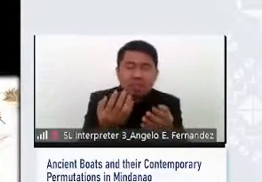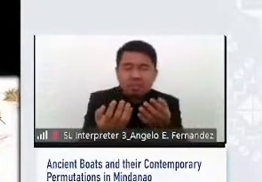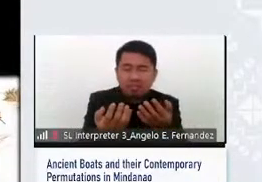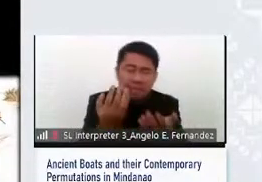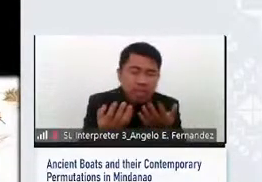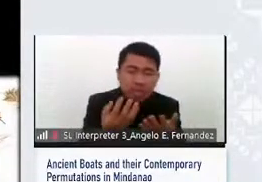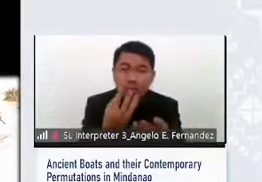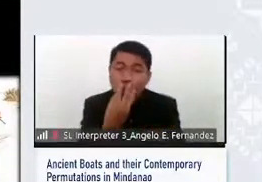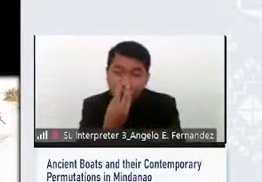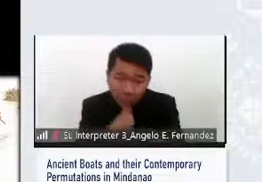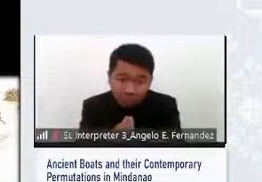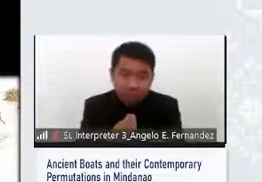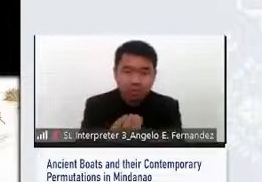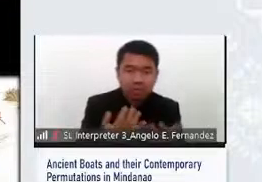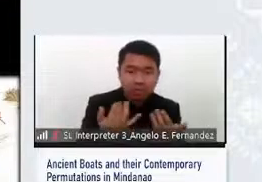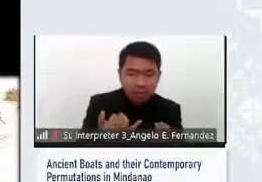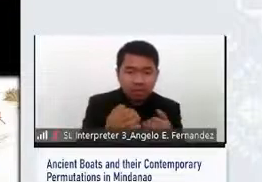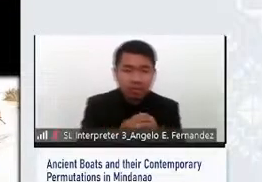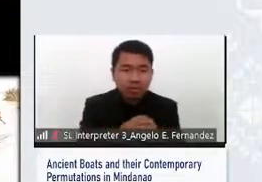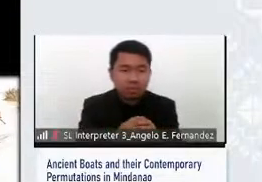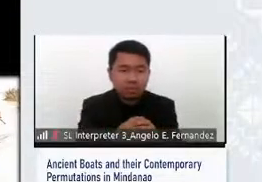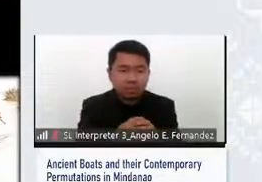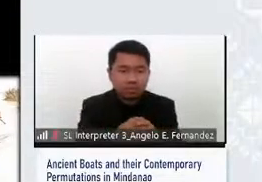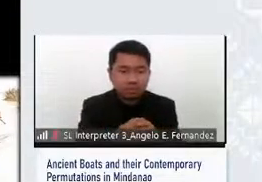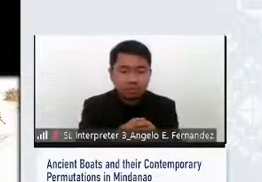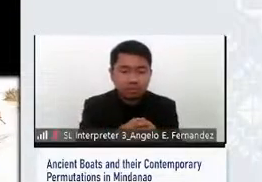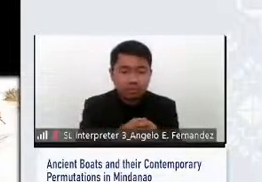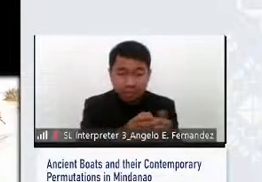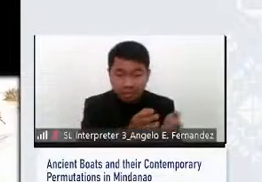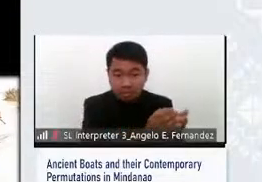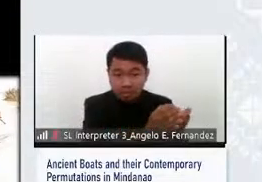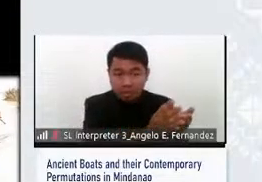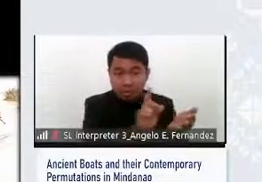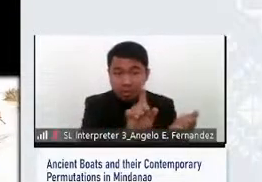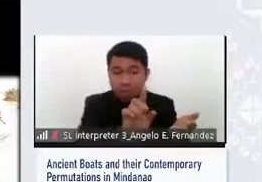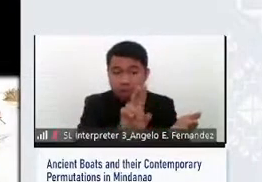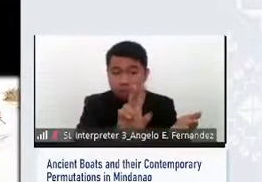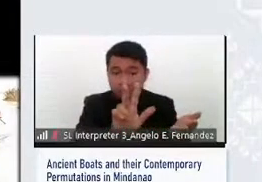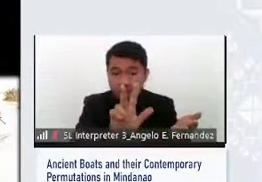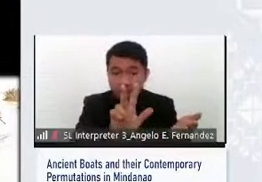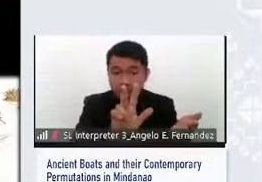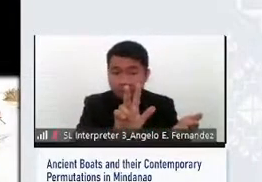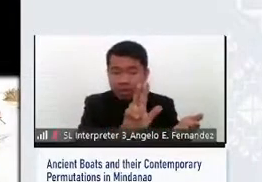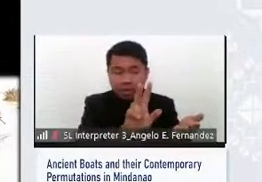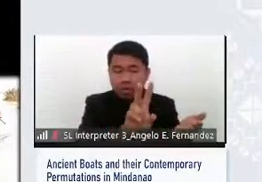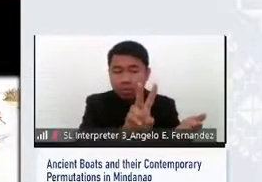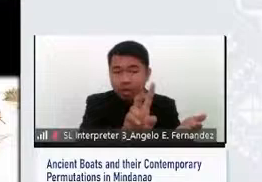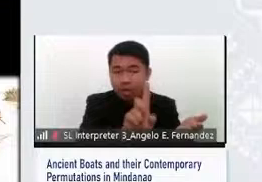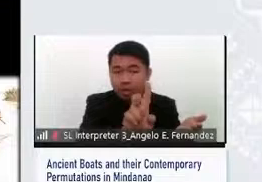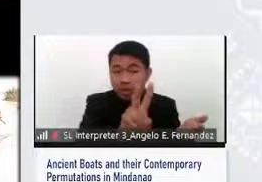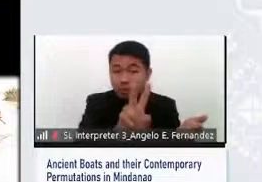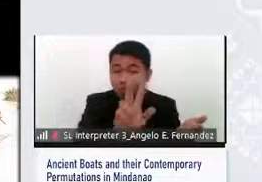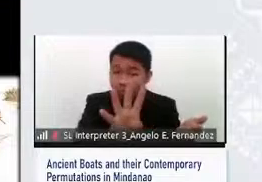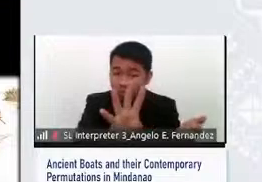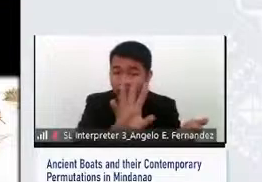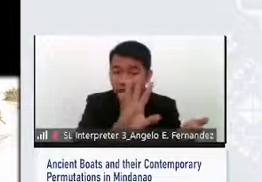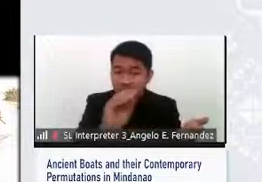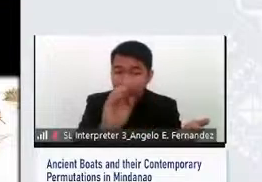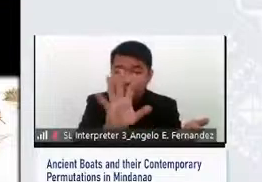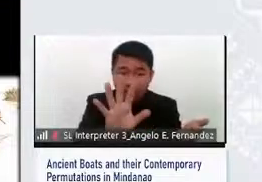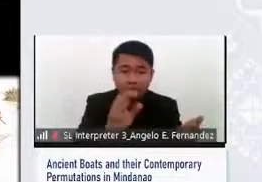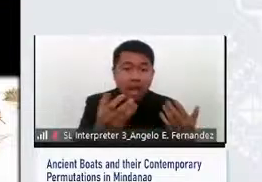Sulu. Butuan boats 1, 2, 4, and 5 were also built using the lash plug boat building